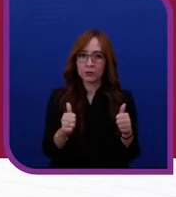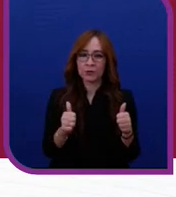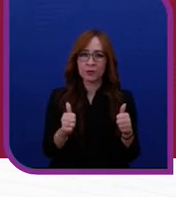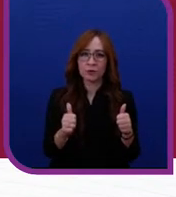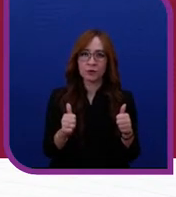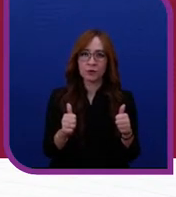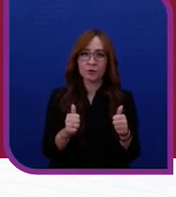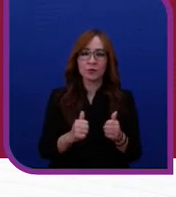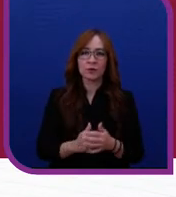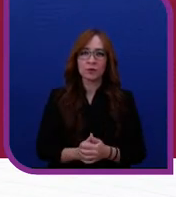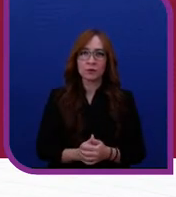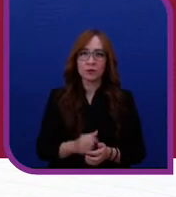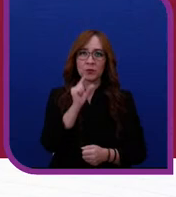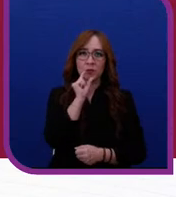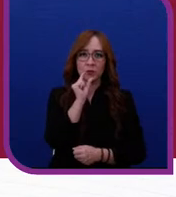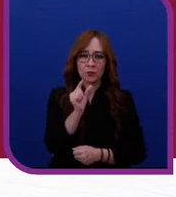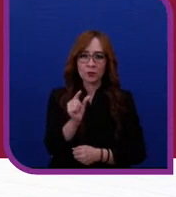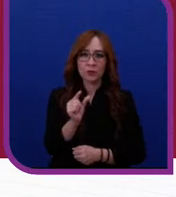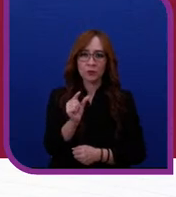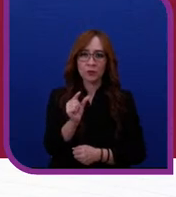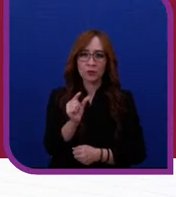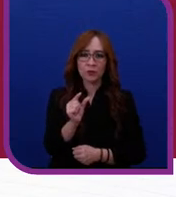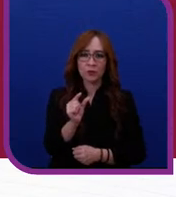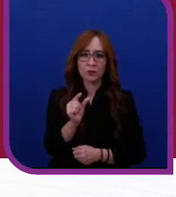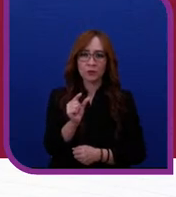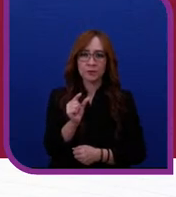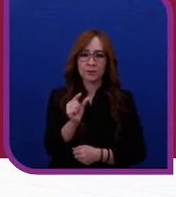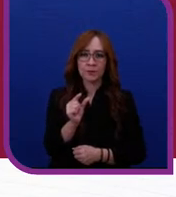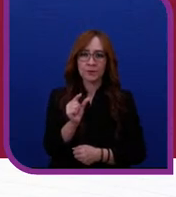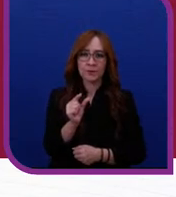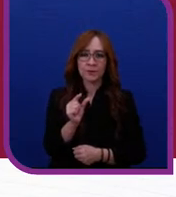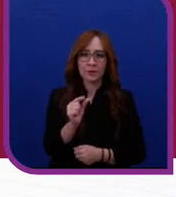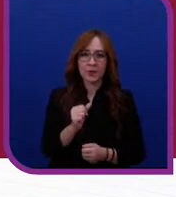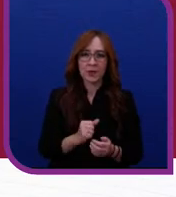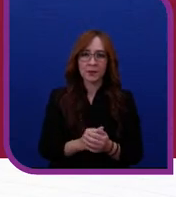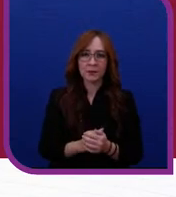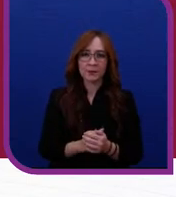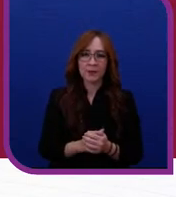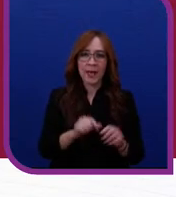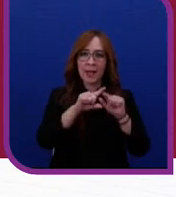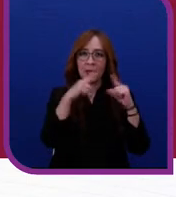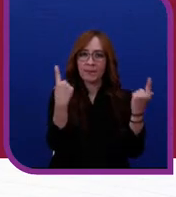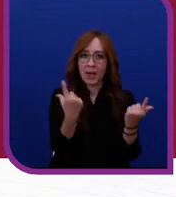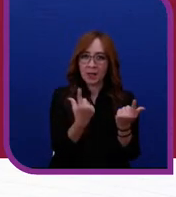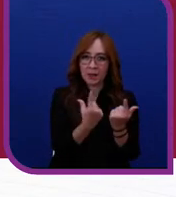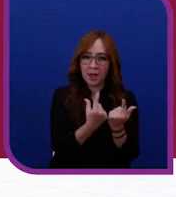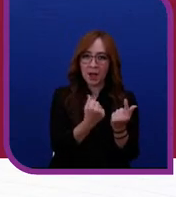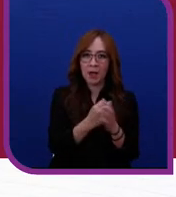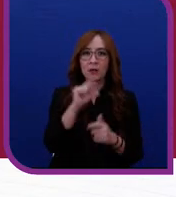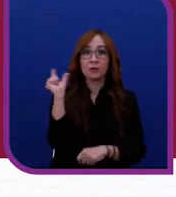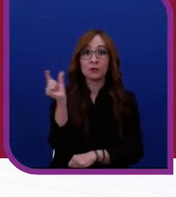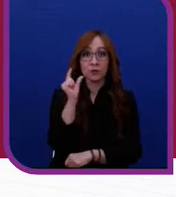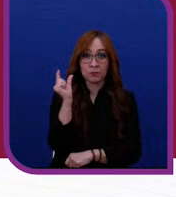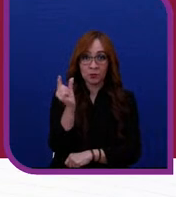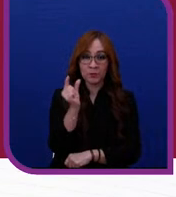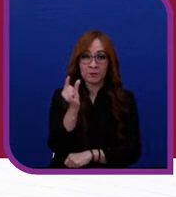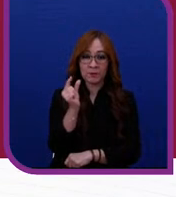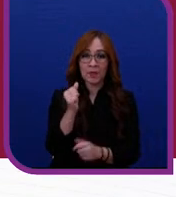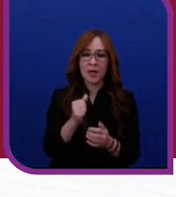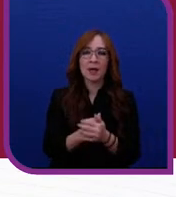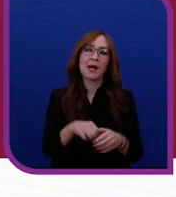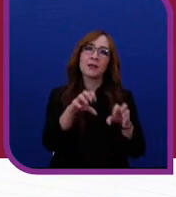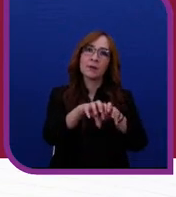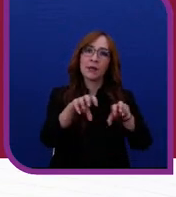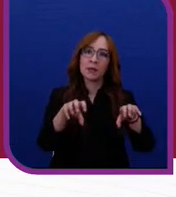public Defender constitution Deris King produk become a Der Mein or